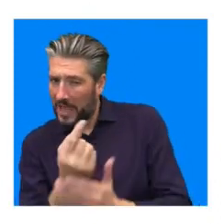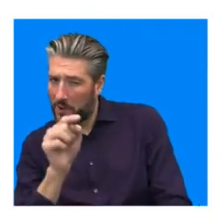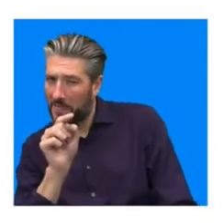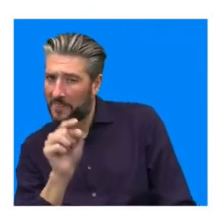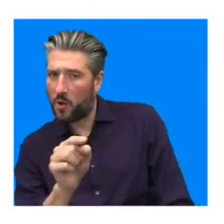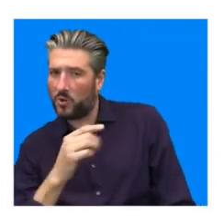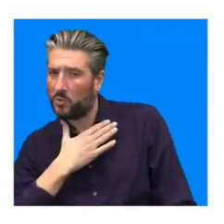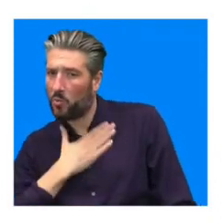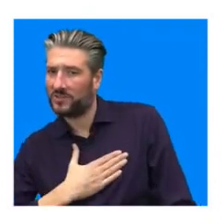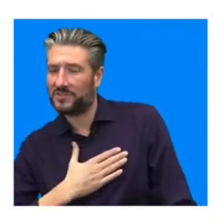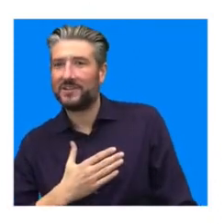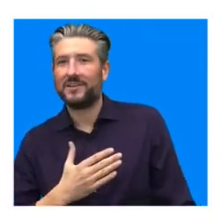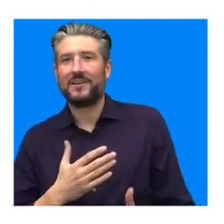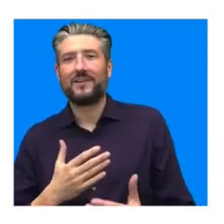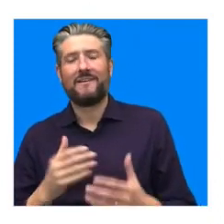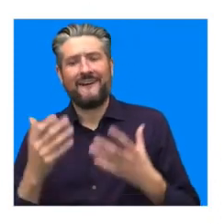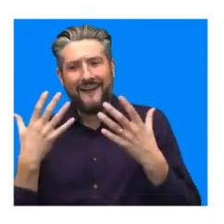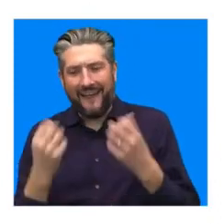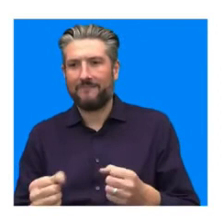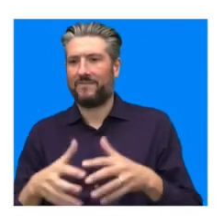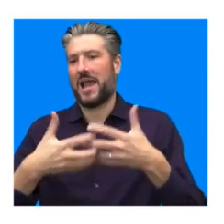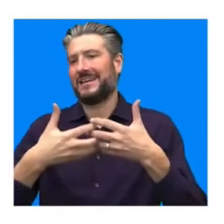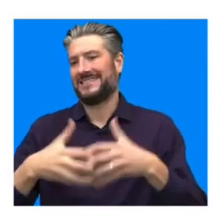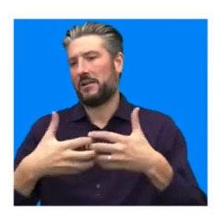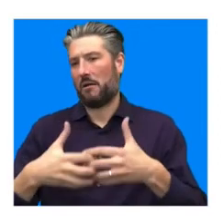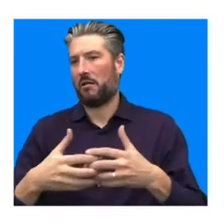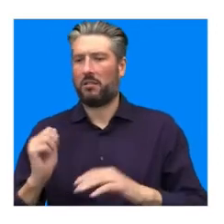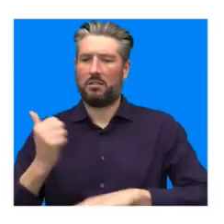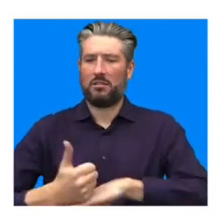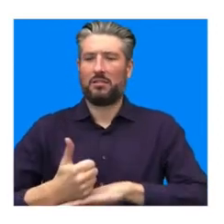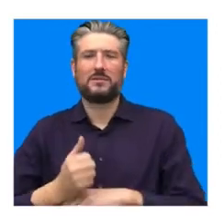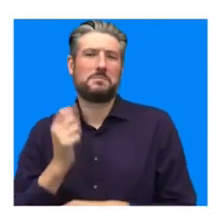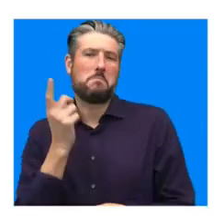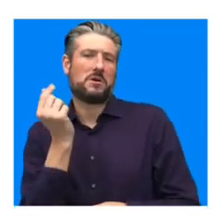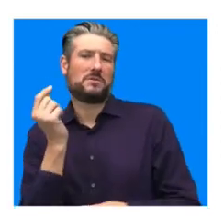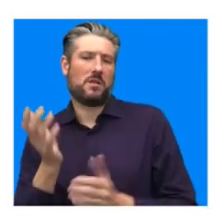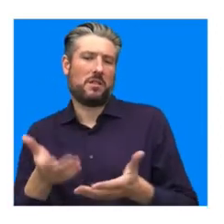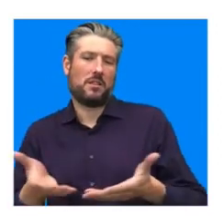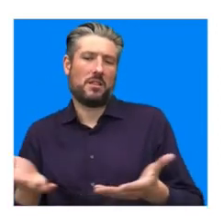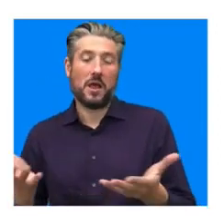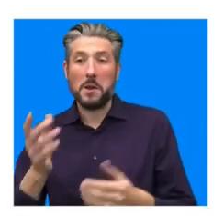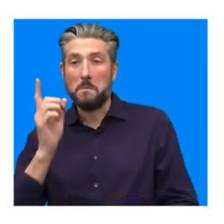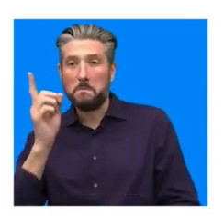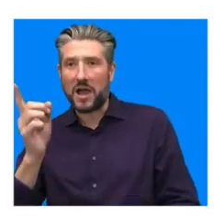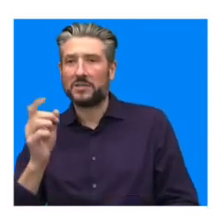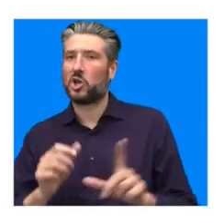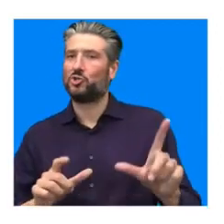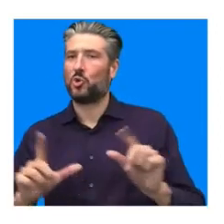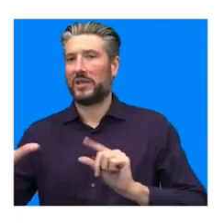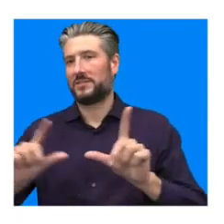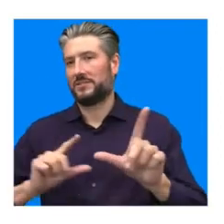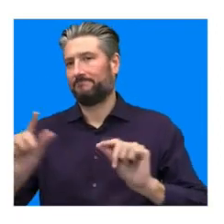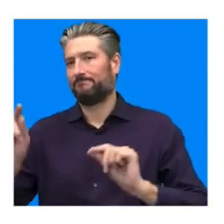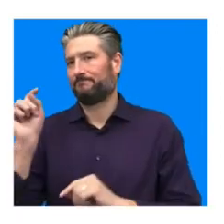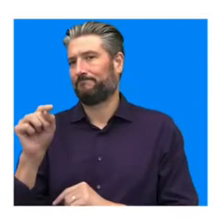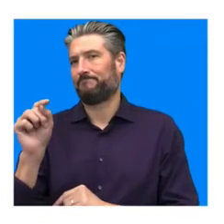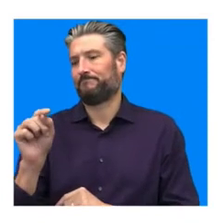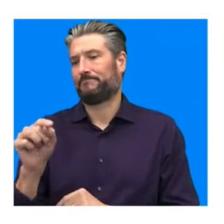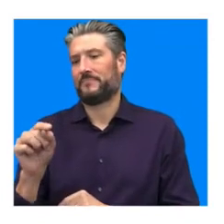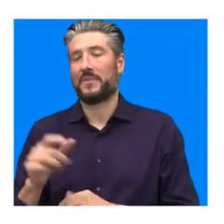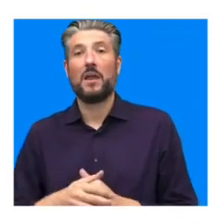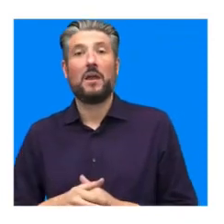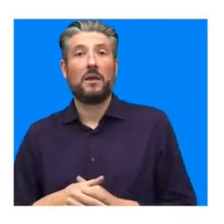the technology is in place to make that work, especially if something's already been described. Now look, it took from the 1930s